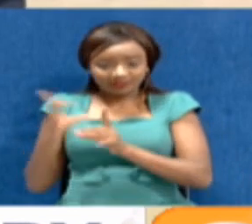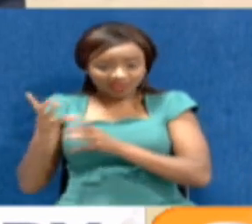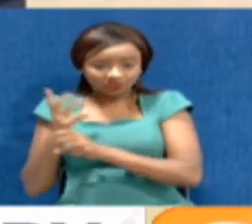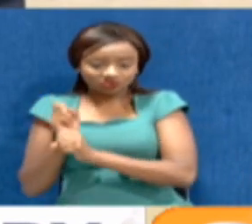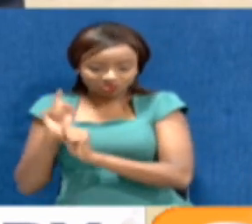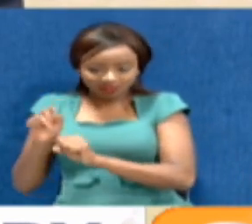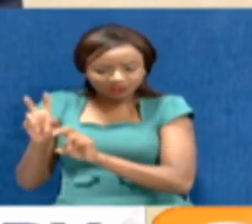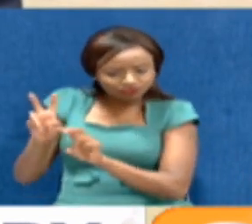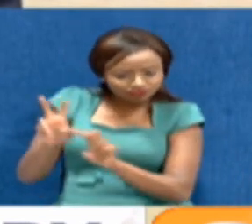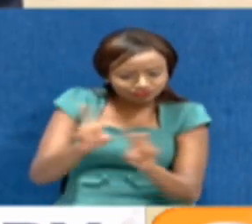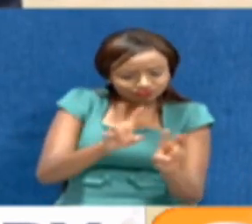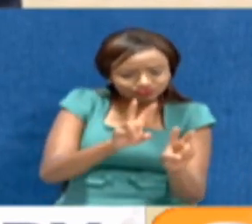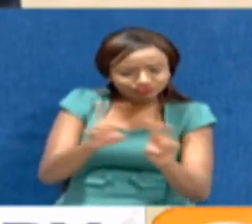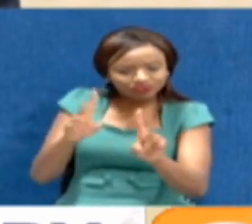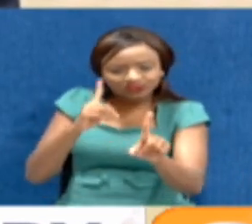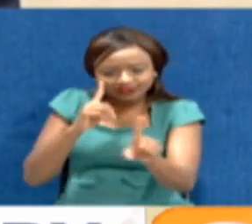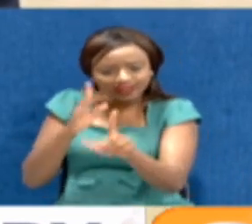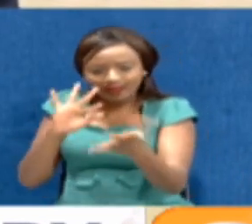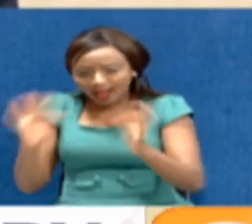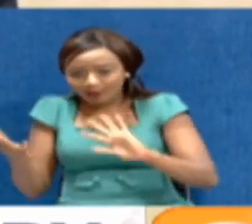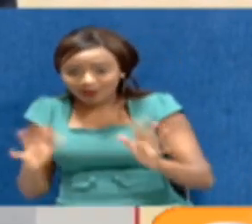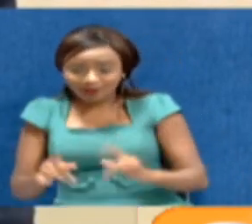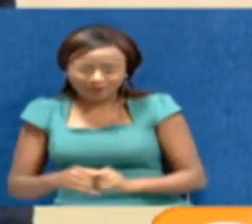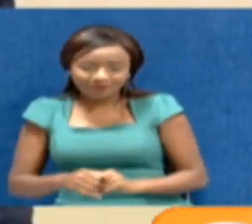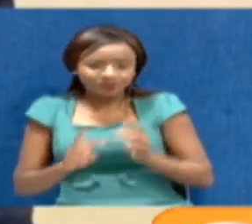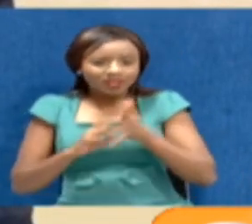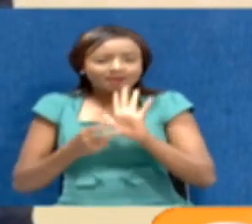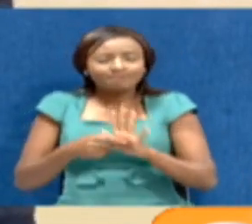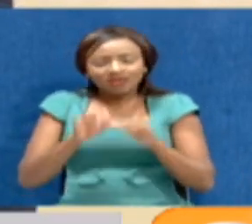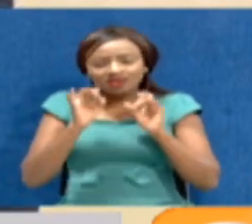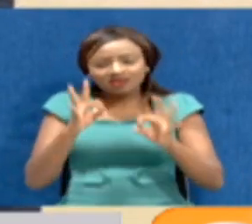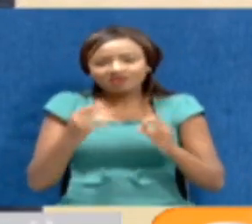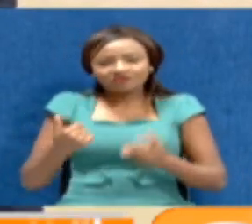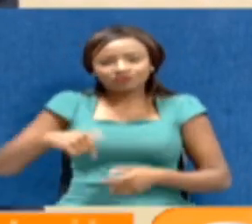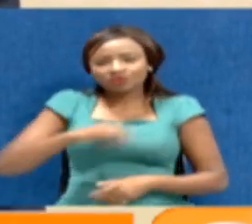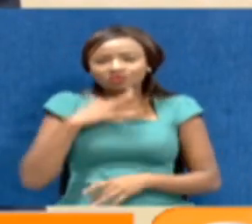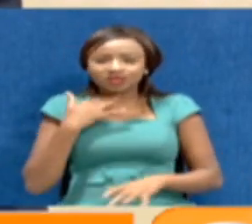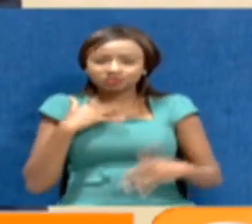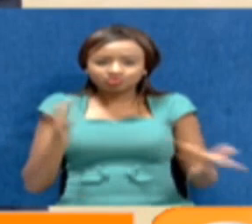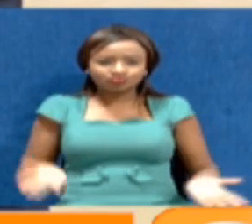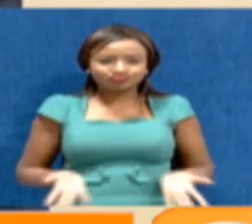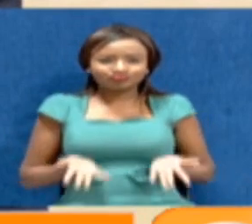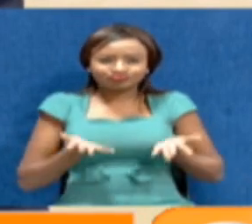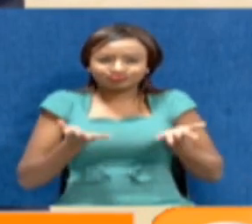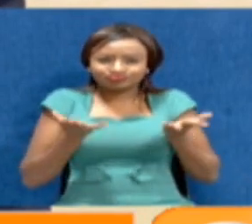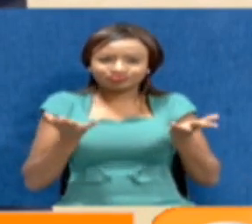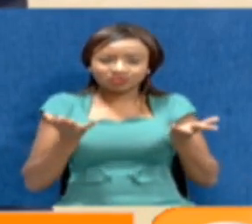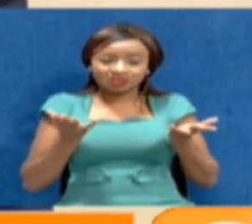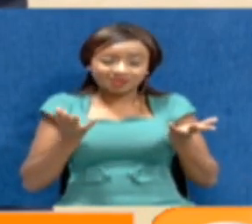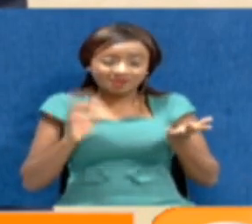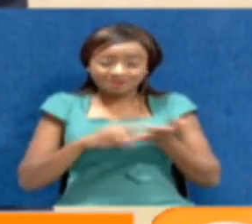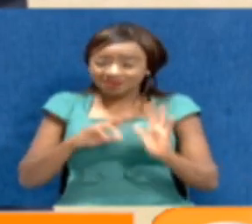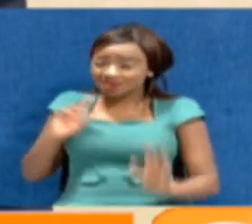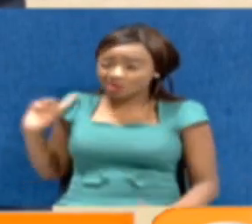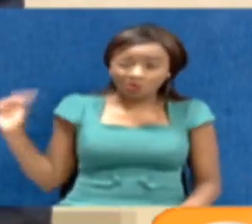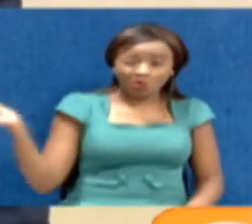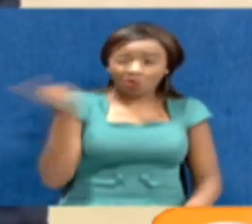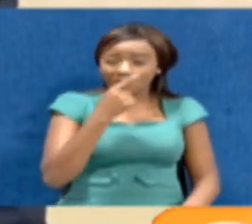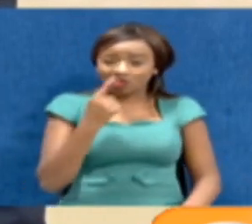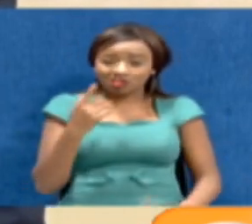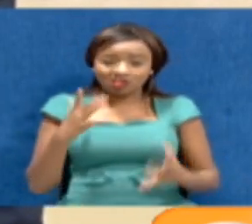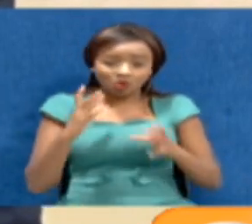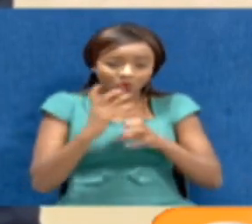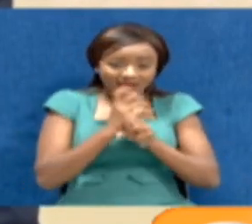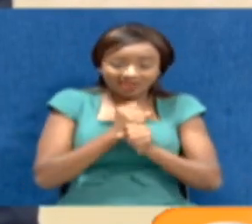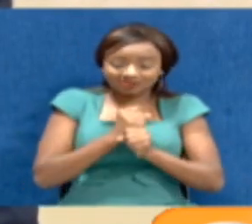want. For us to rise and optimize the gains in this sector during these times, all stakeholders must adopt